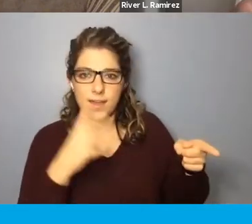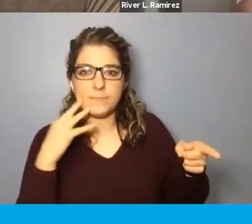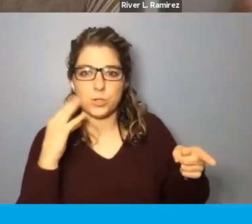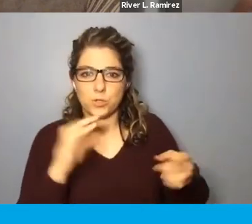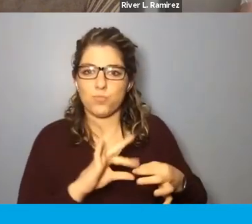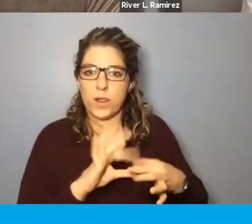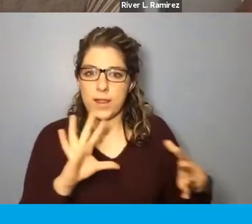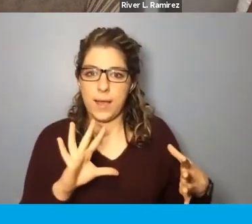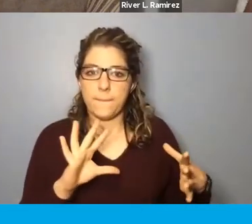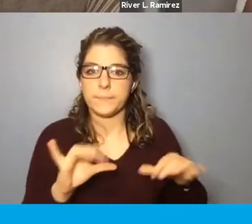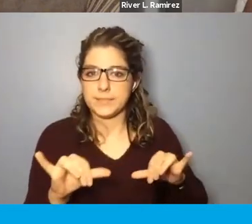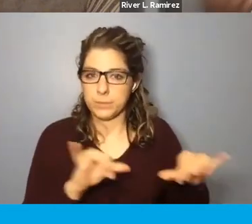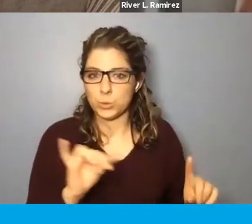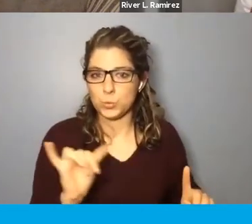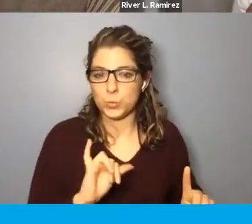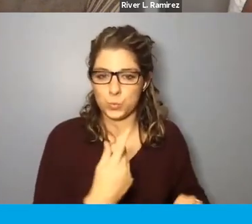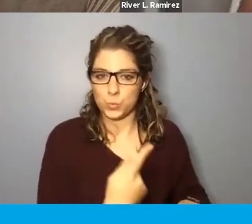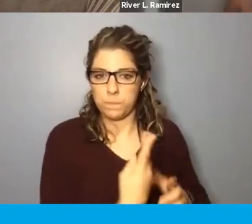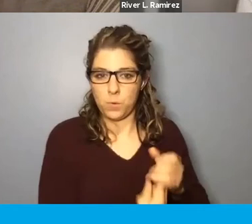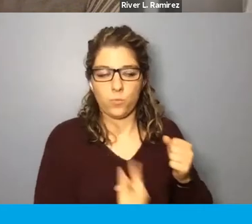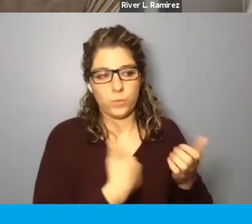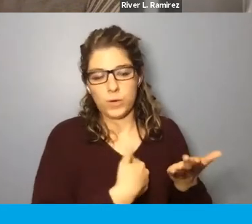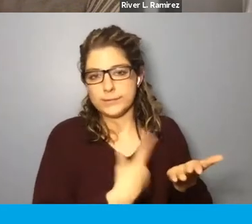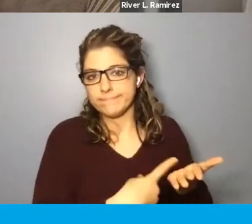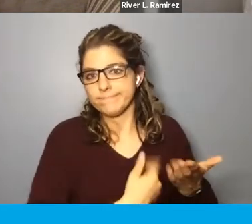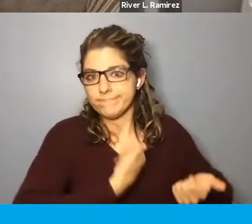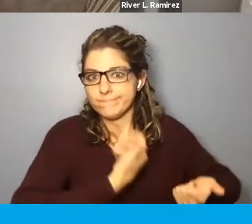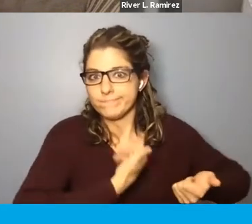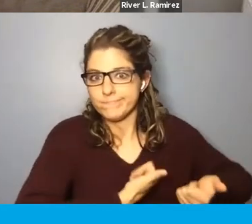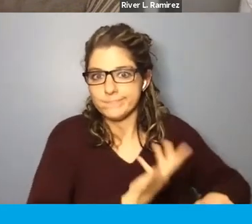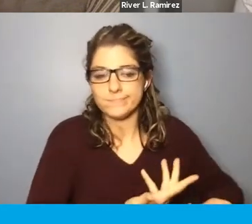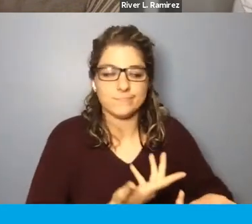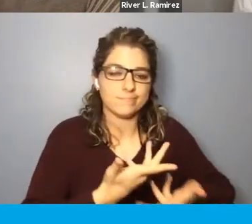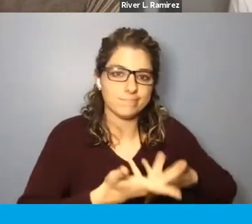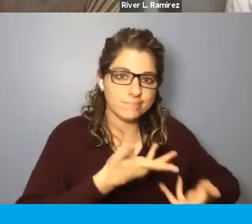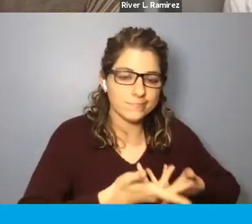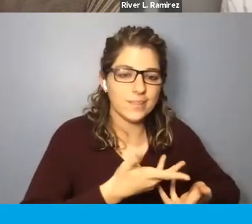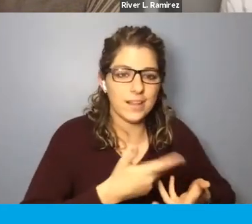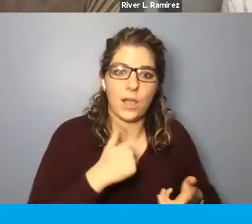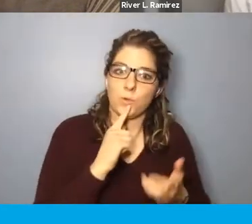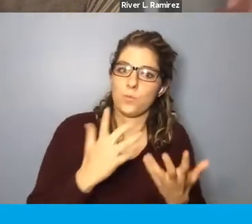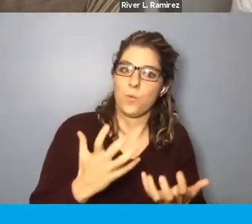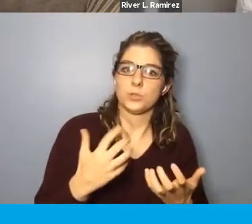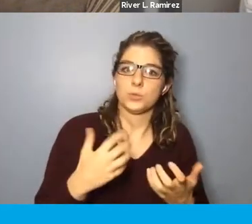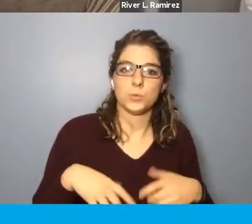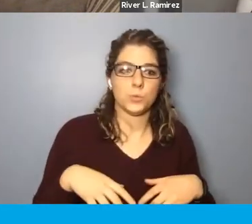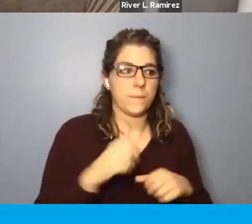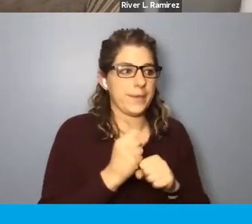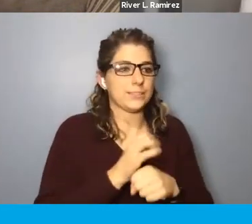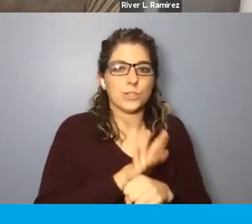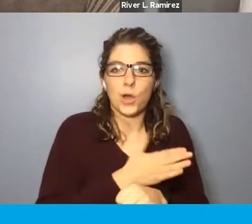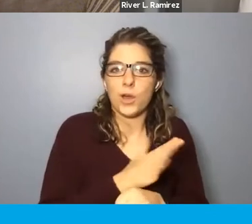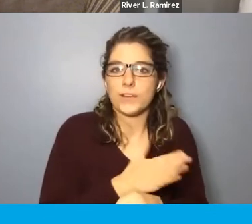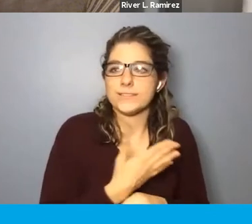very similarly. And we were like talking, we would talk about it. And I was like, oh, I really want to make songs that